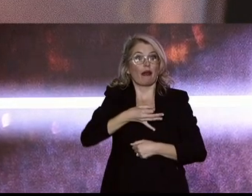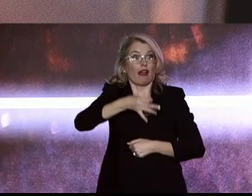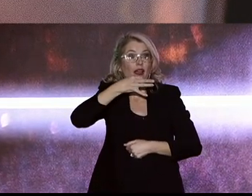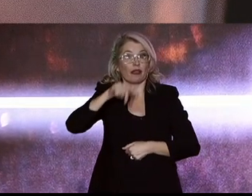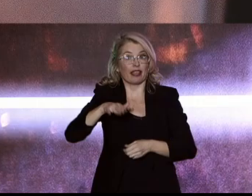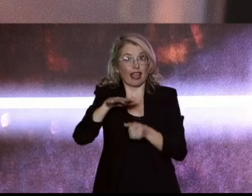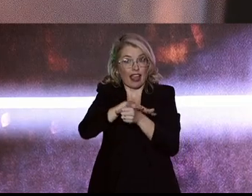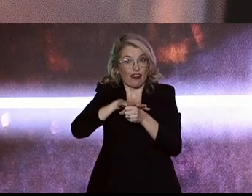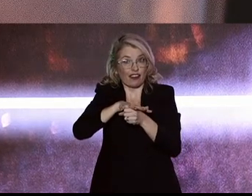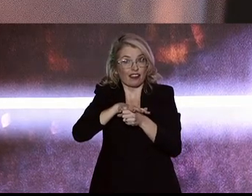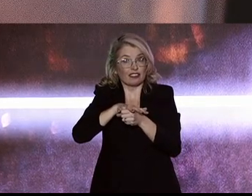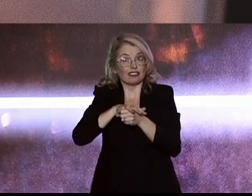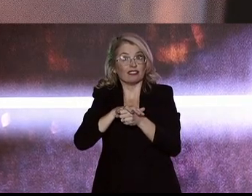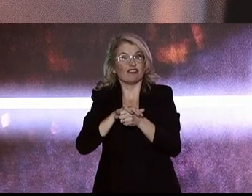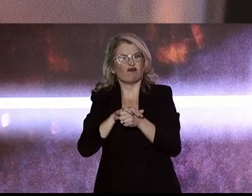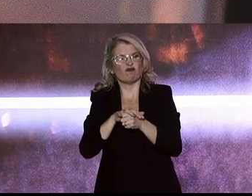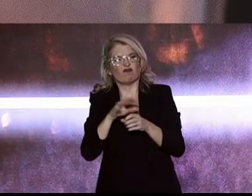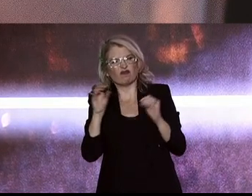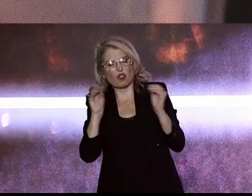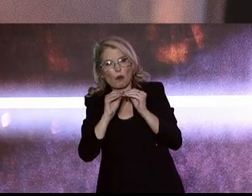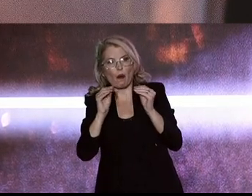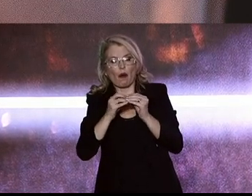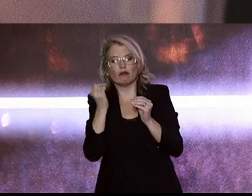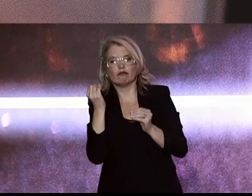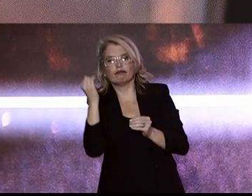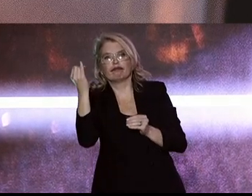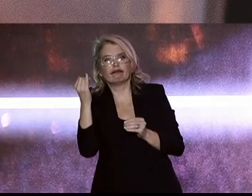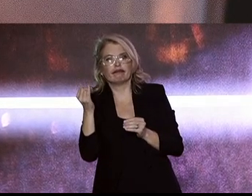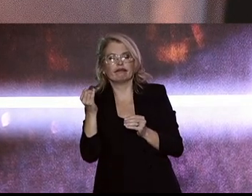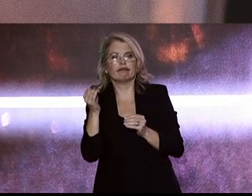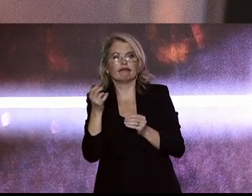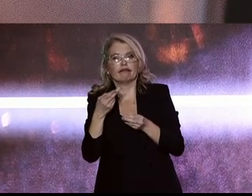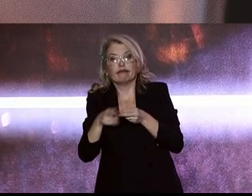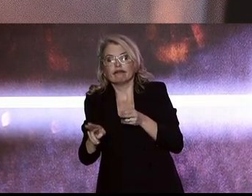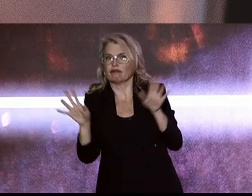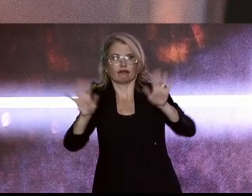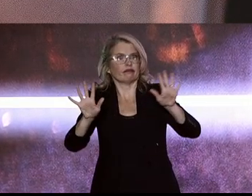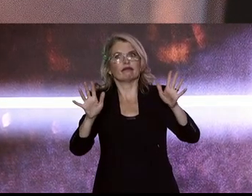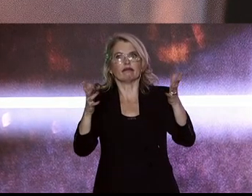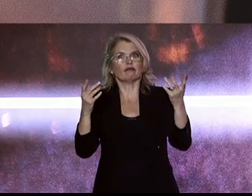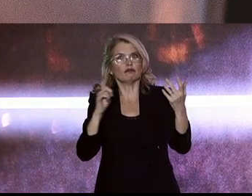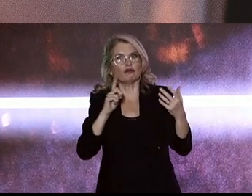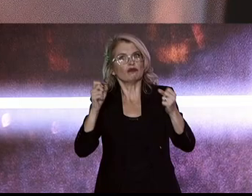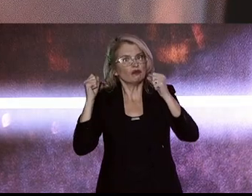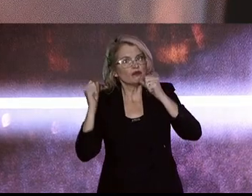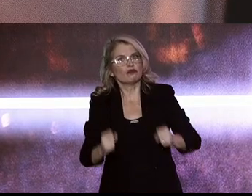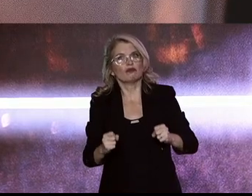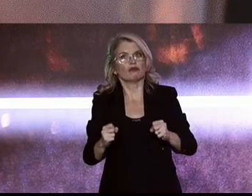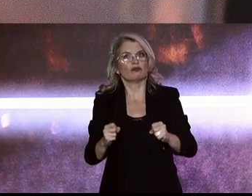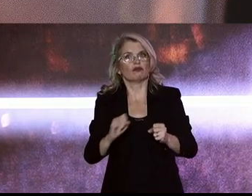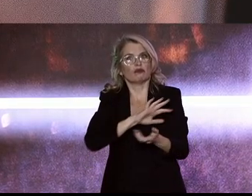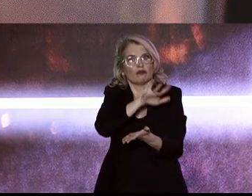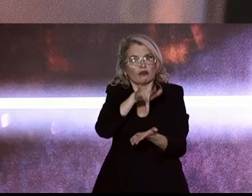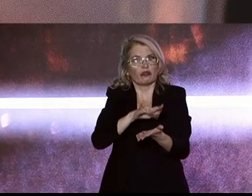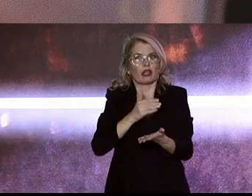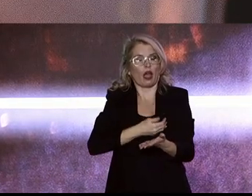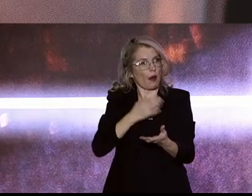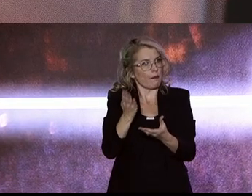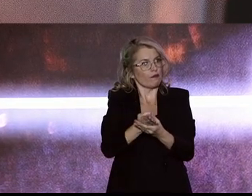expertise in this area is no longer represents a niche. It's in the core of our